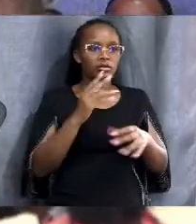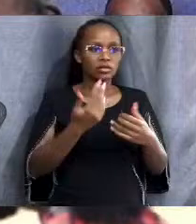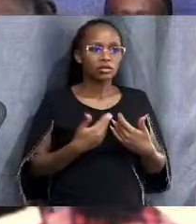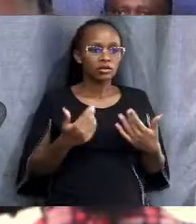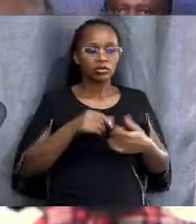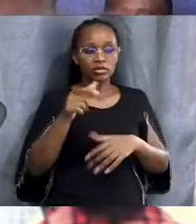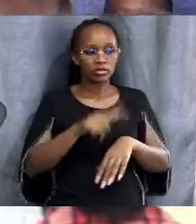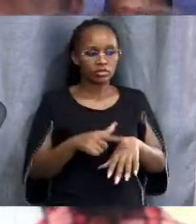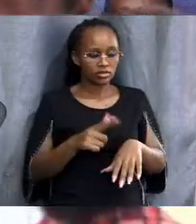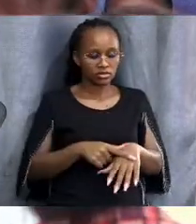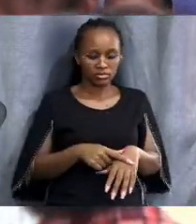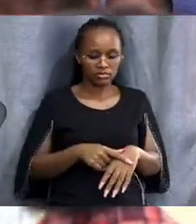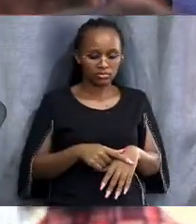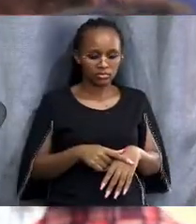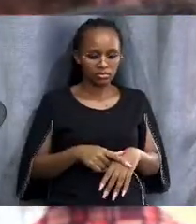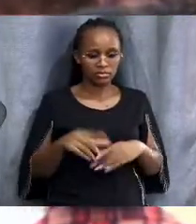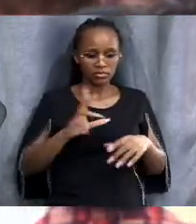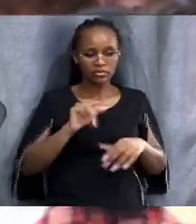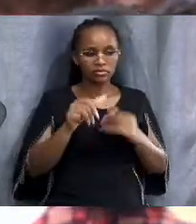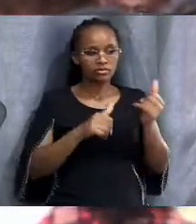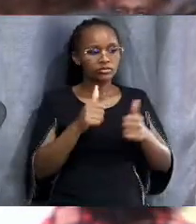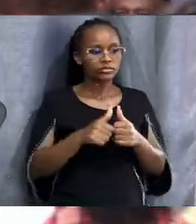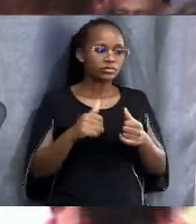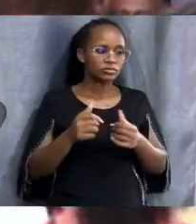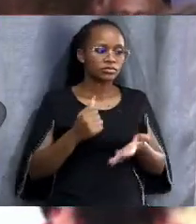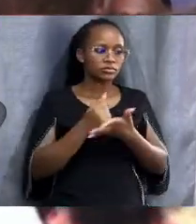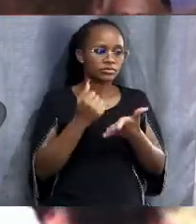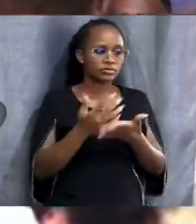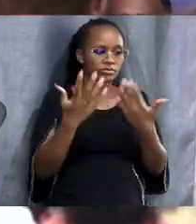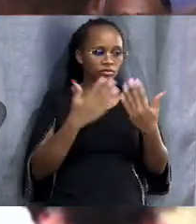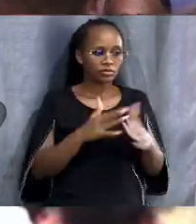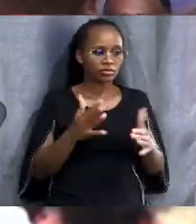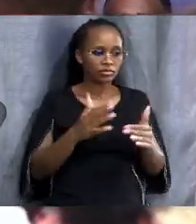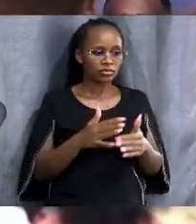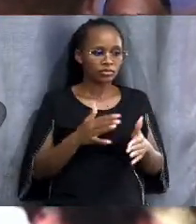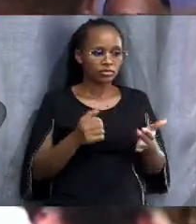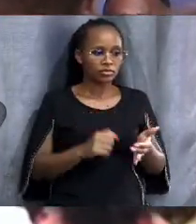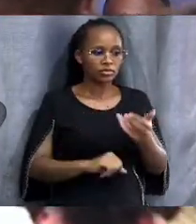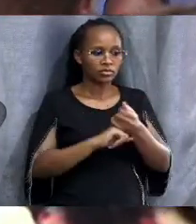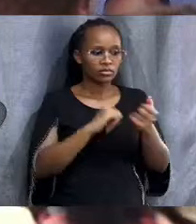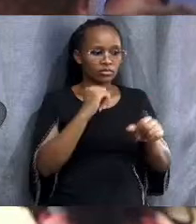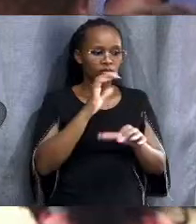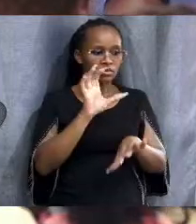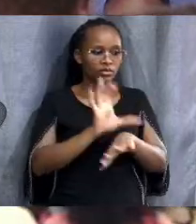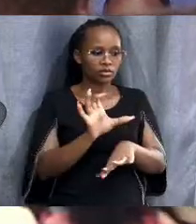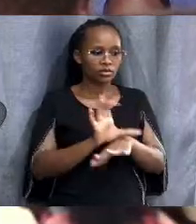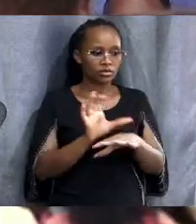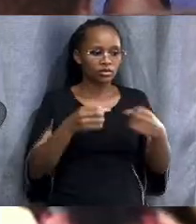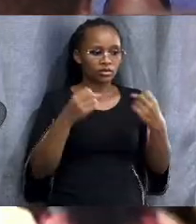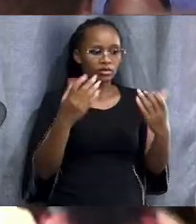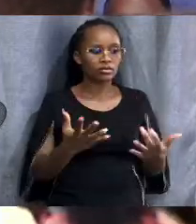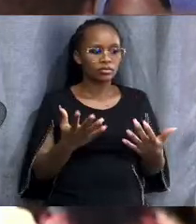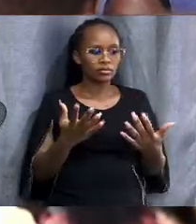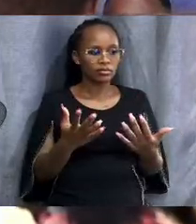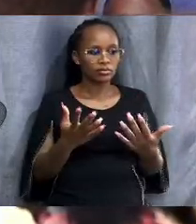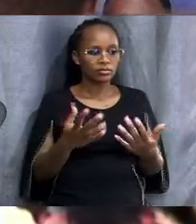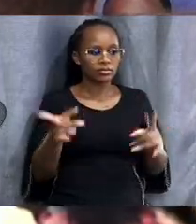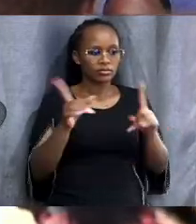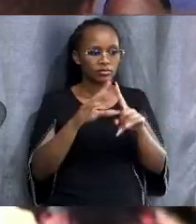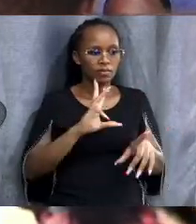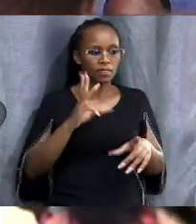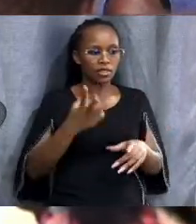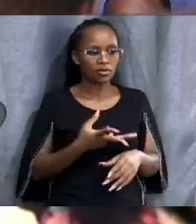tuende katika kipindi kingine. Kuhusu usaidizi the support that the church normally gives as